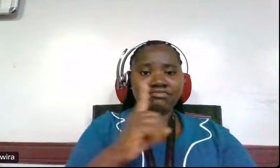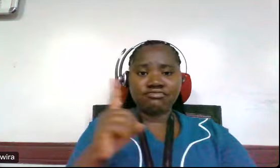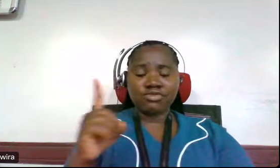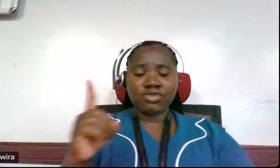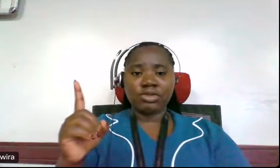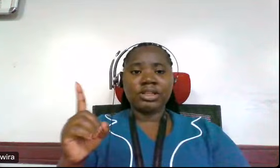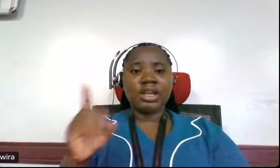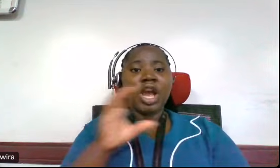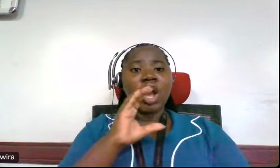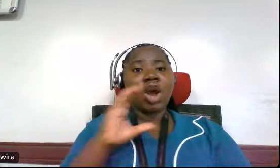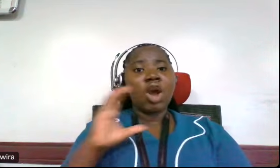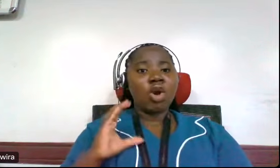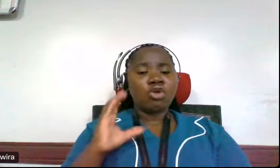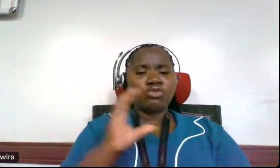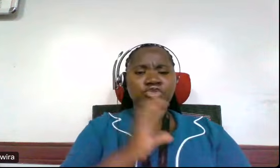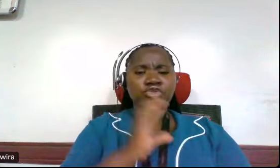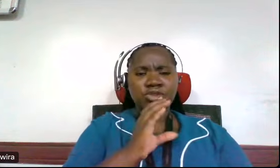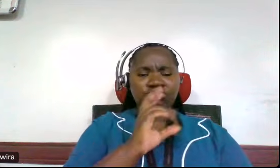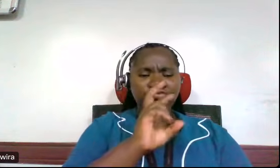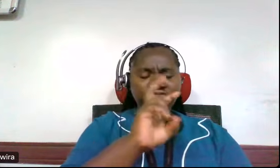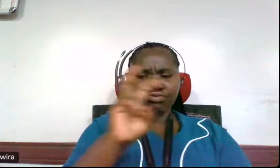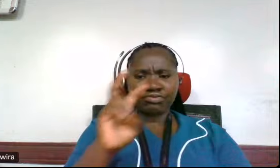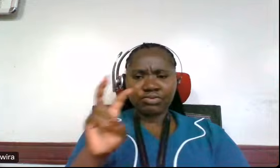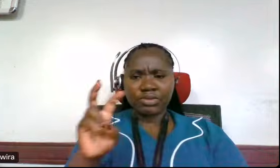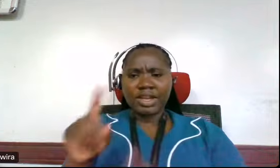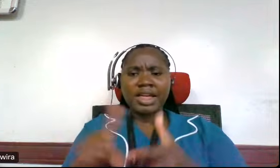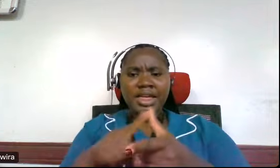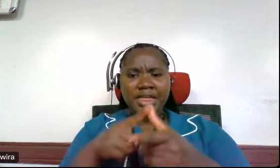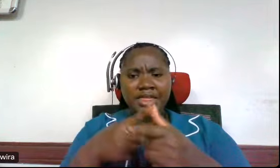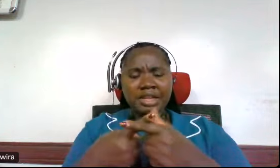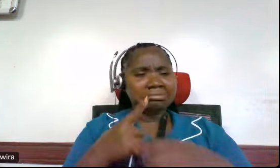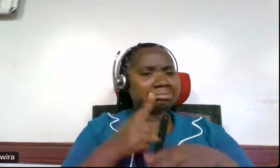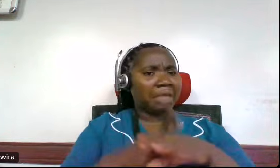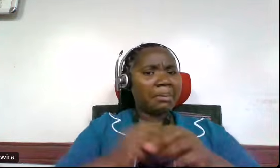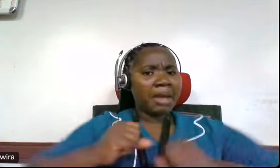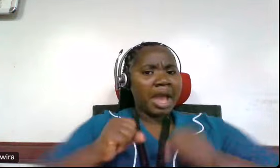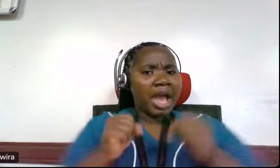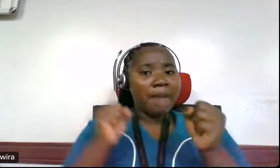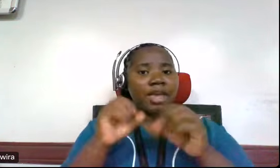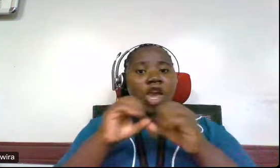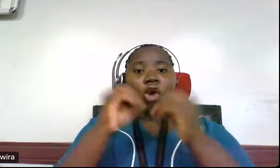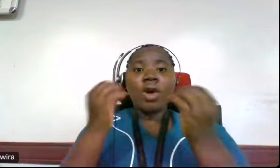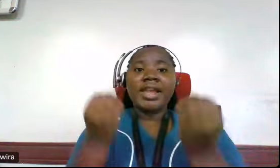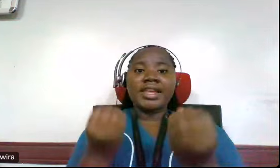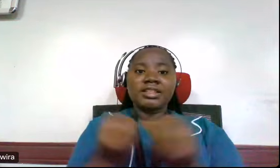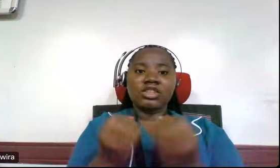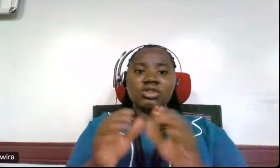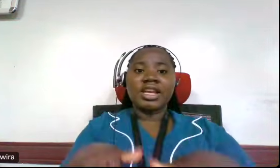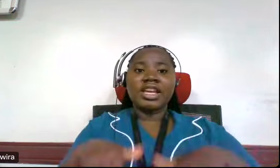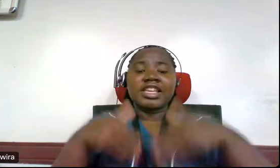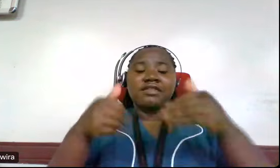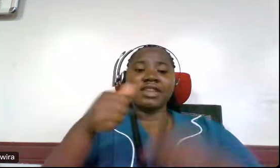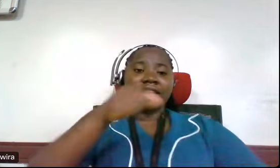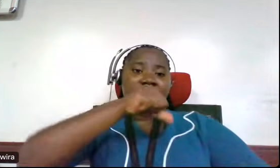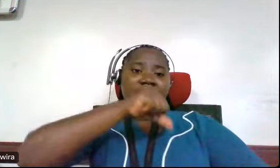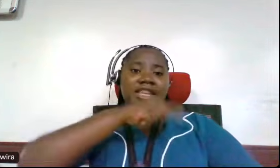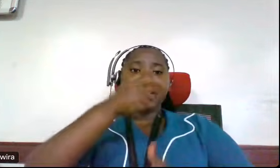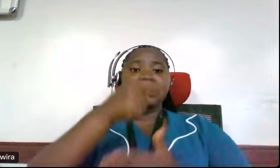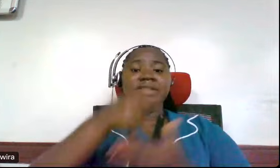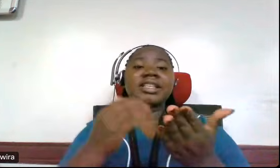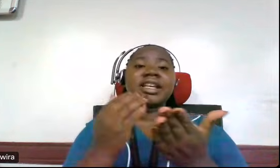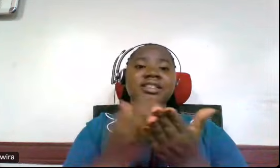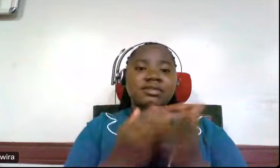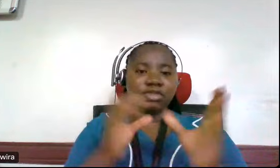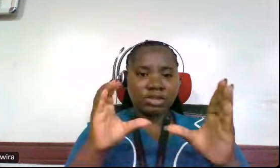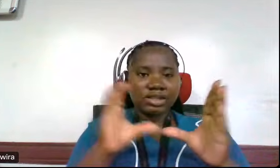will review, and once it is happy with that, the organization will receive an income tax exemption certificate, which